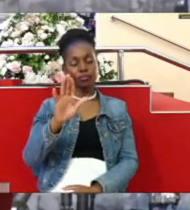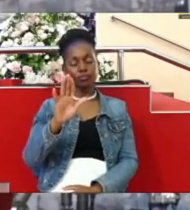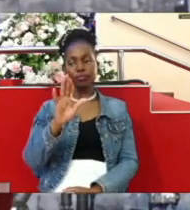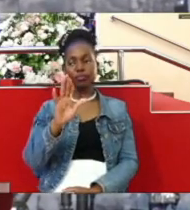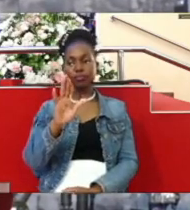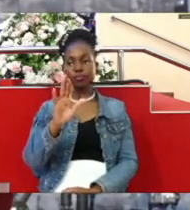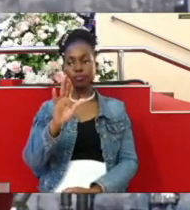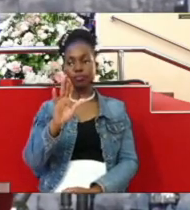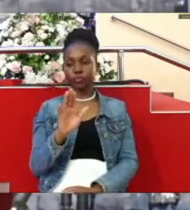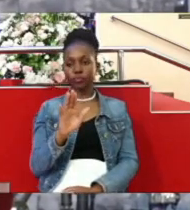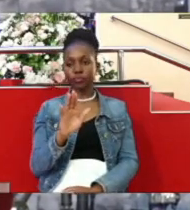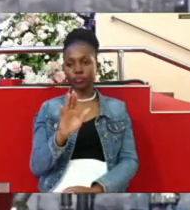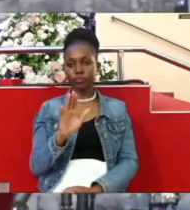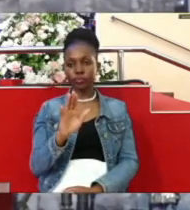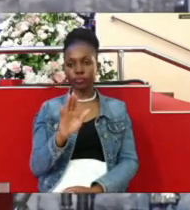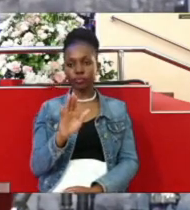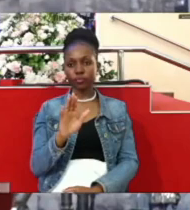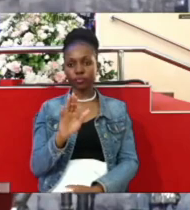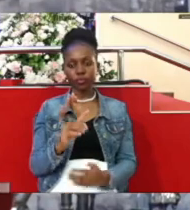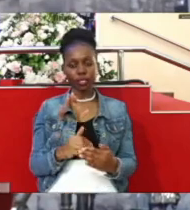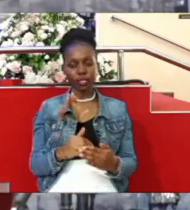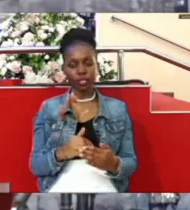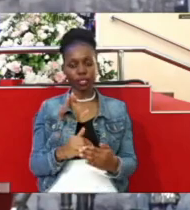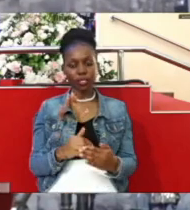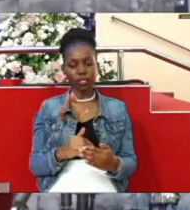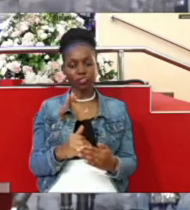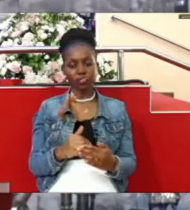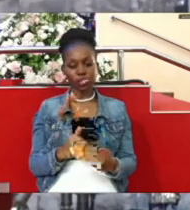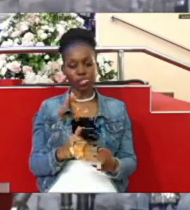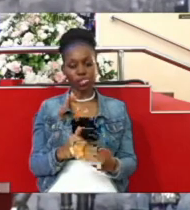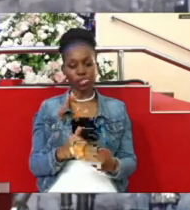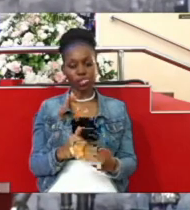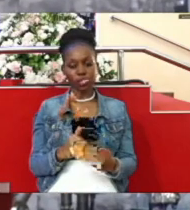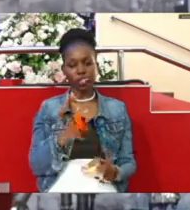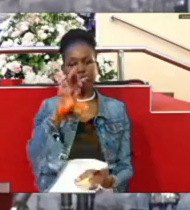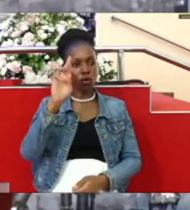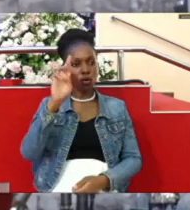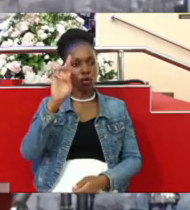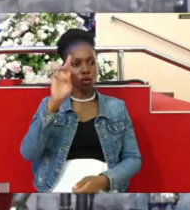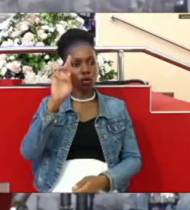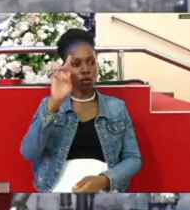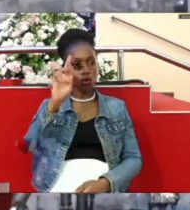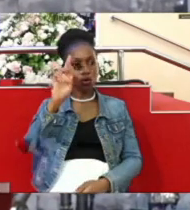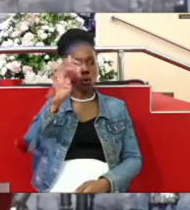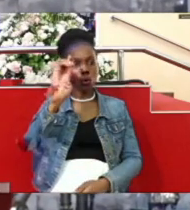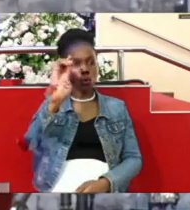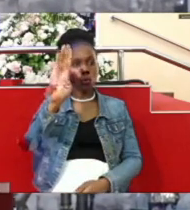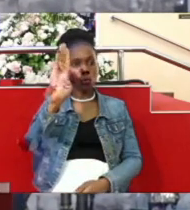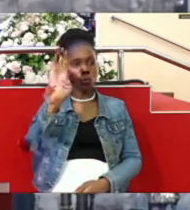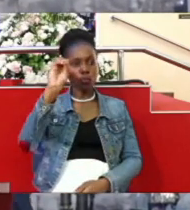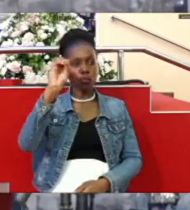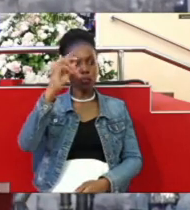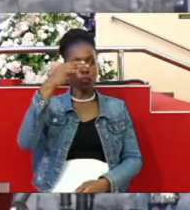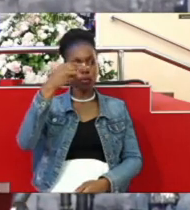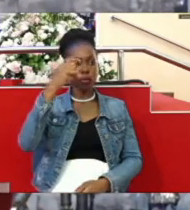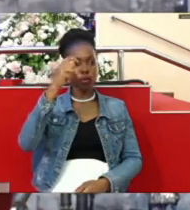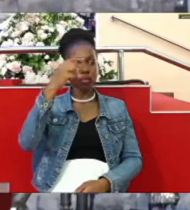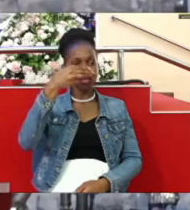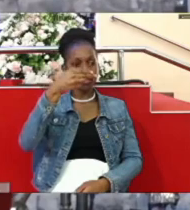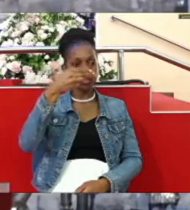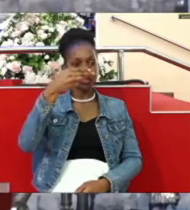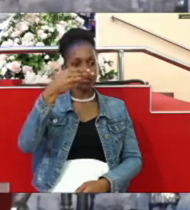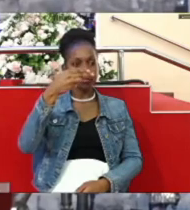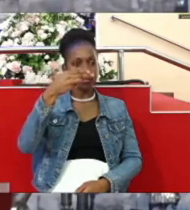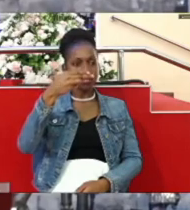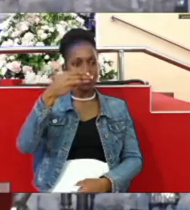chaja. After the well of Rehoboth. Baada ya kisima cha Rehoboth. The huntsmen of Isaac dug